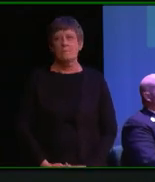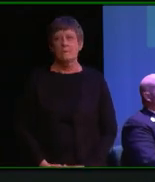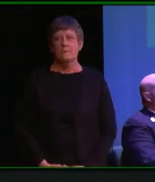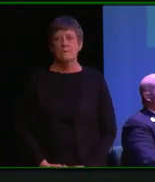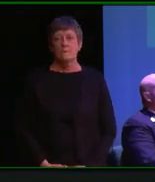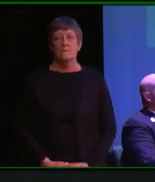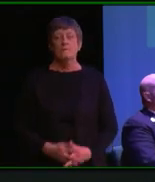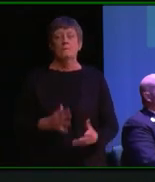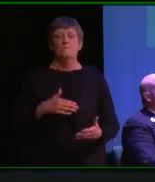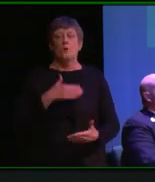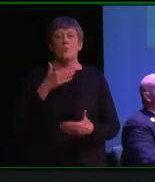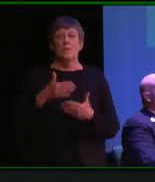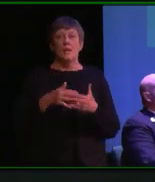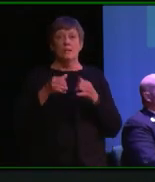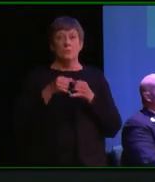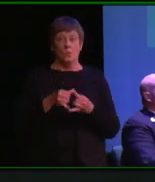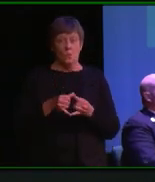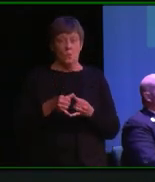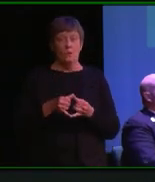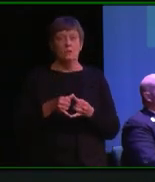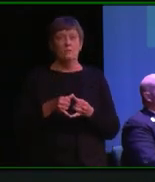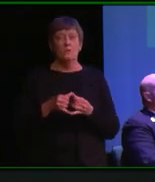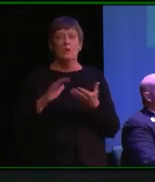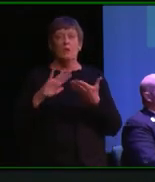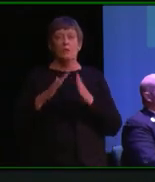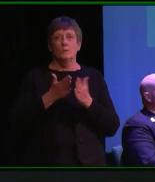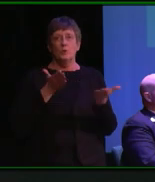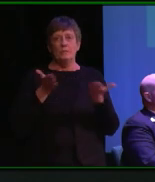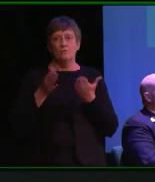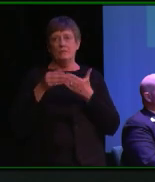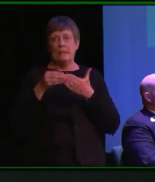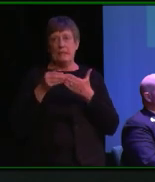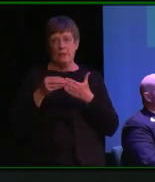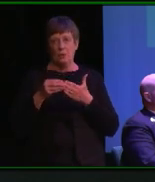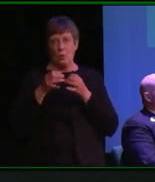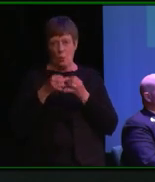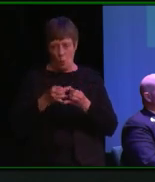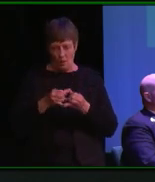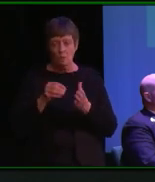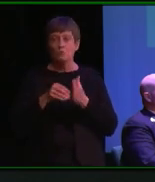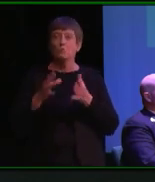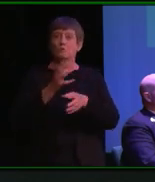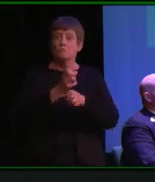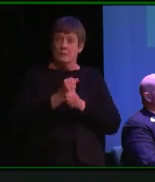So our next award is the Community Service Leader Award. Students receiving